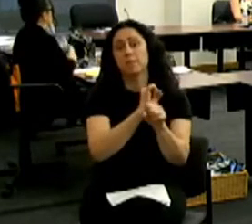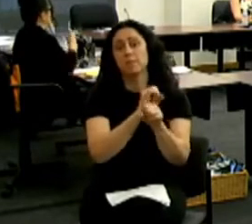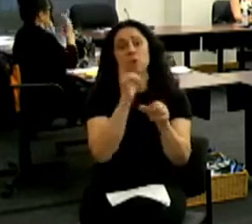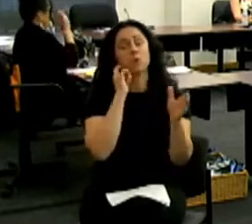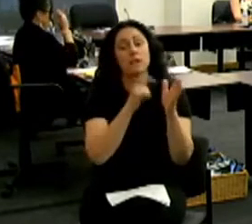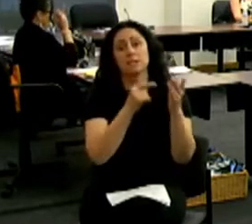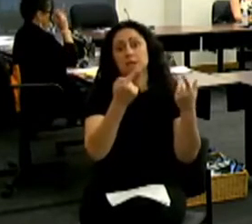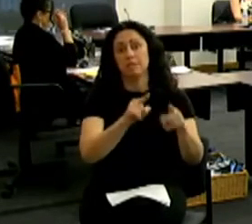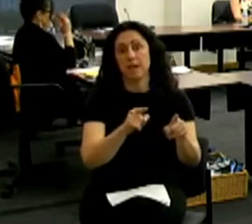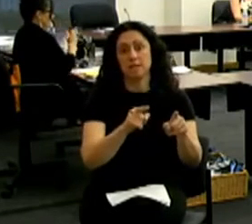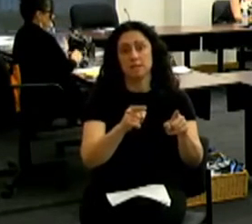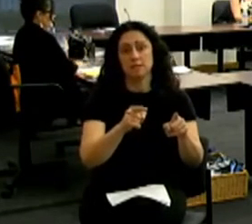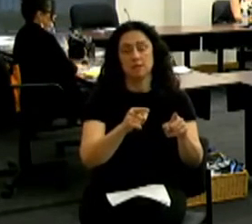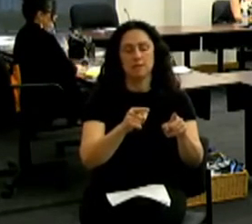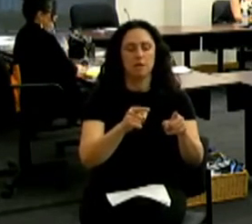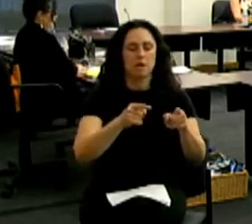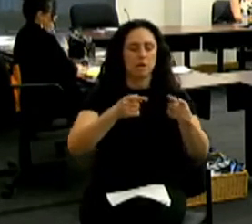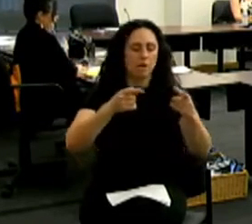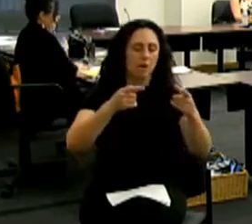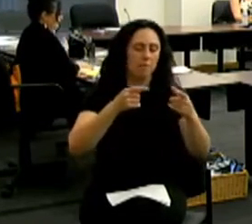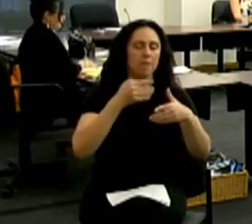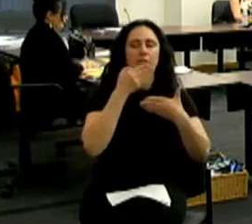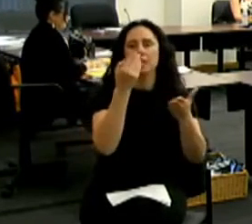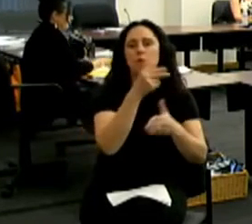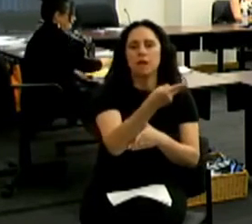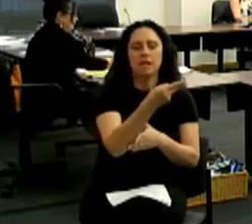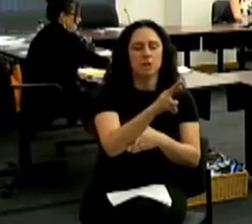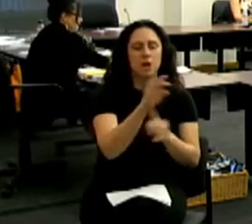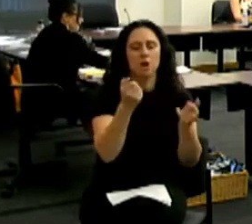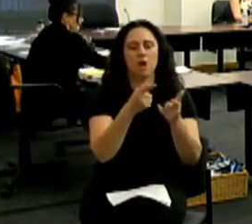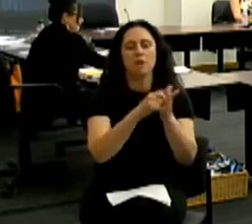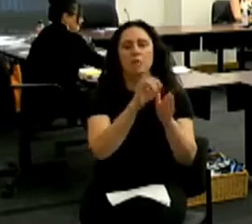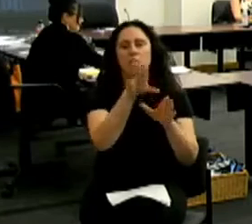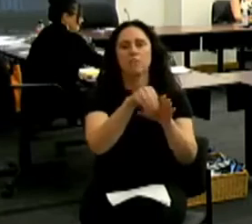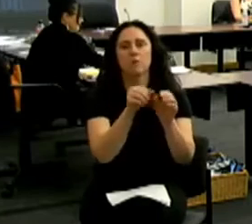were held, I want to thank you to HR and all who were involved in that